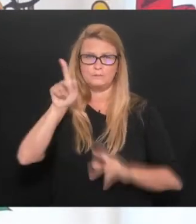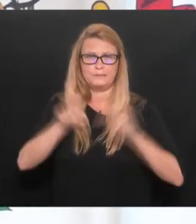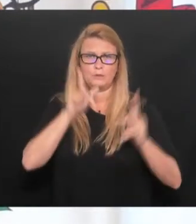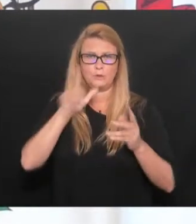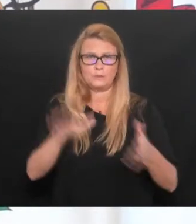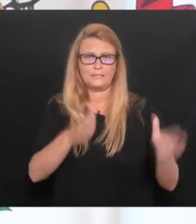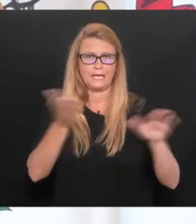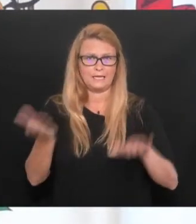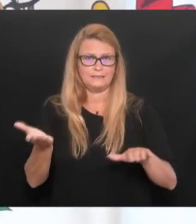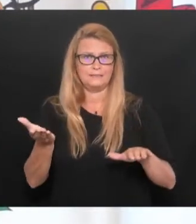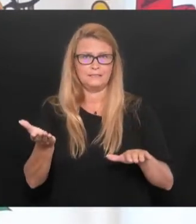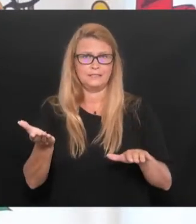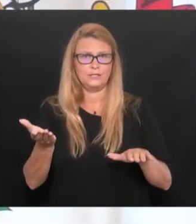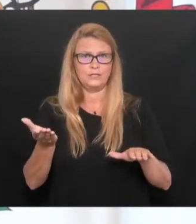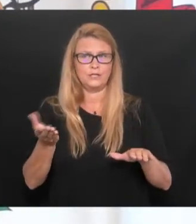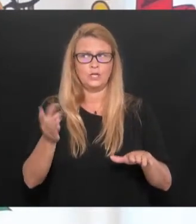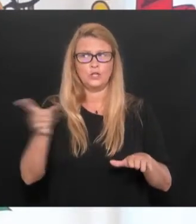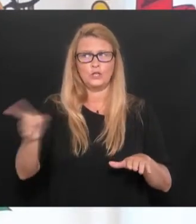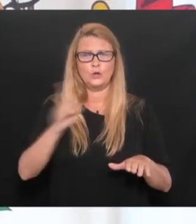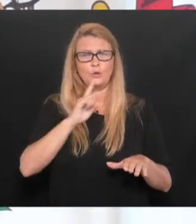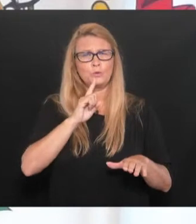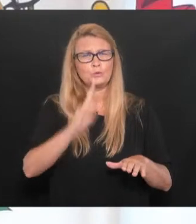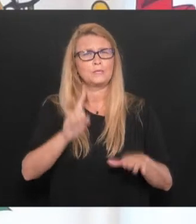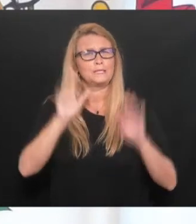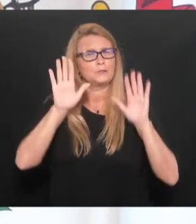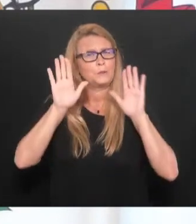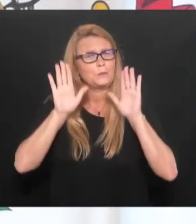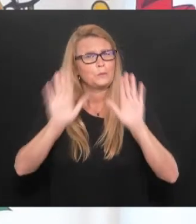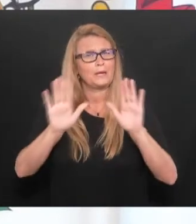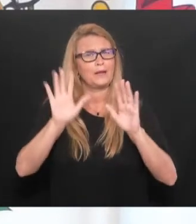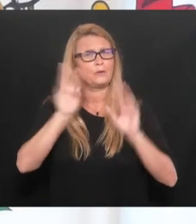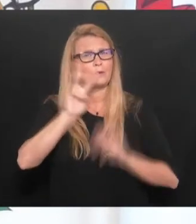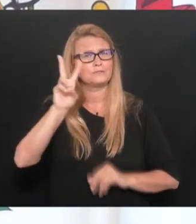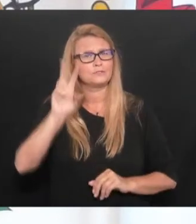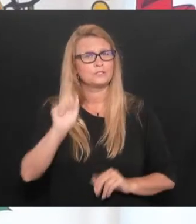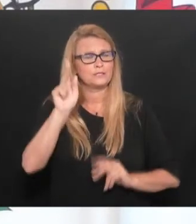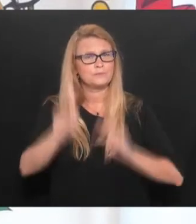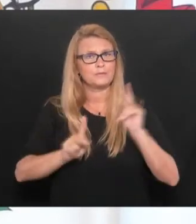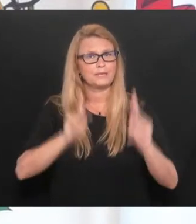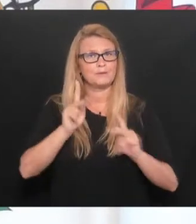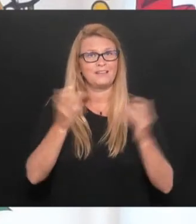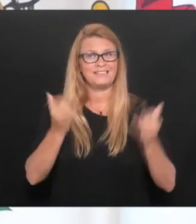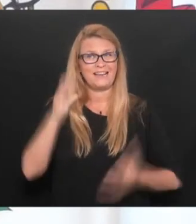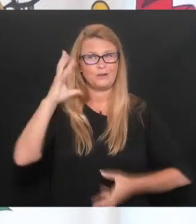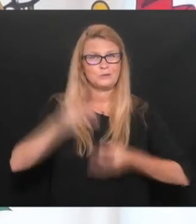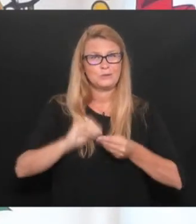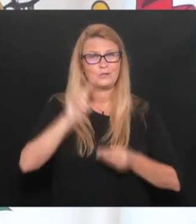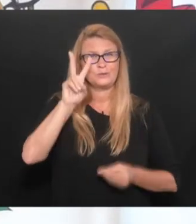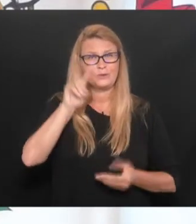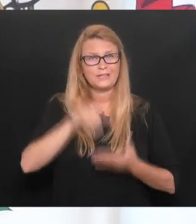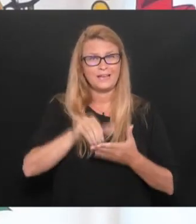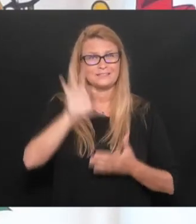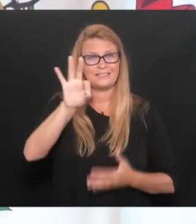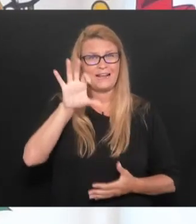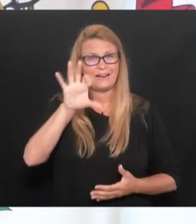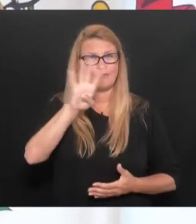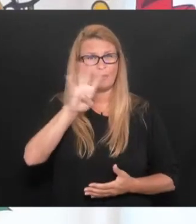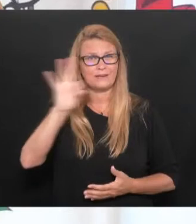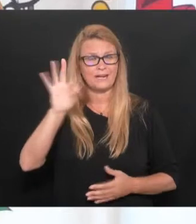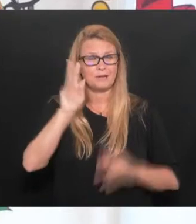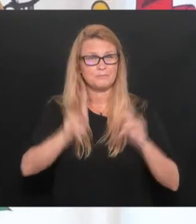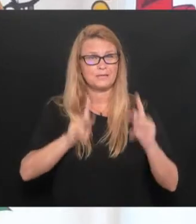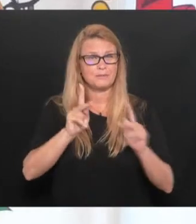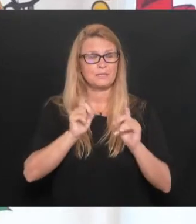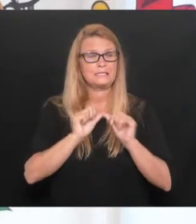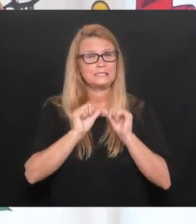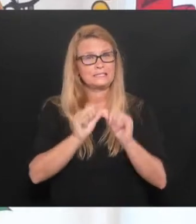I mean, these are real great West Virginians that we're losing, and we've lost 2,949. So please keep them